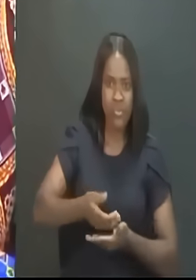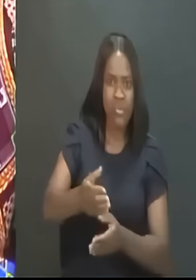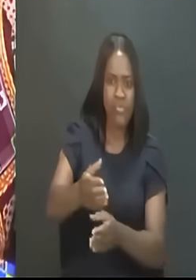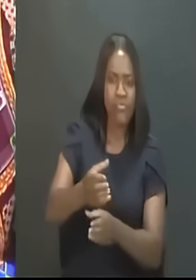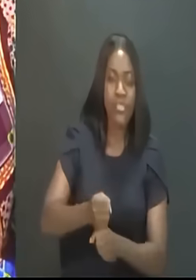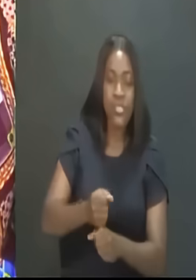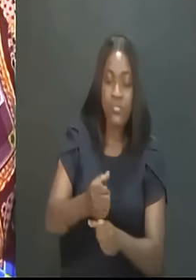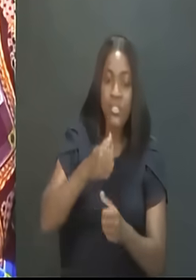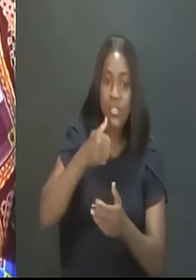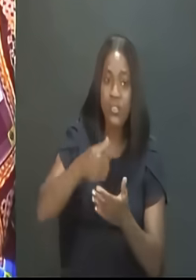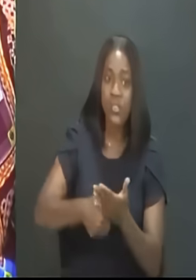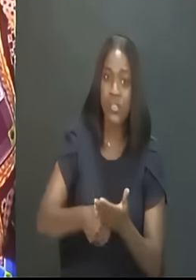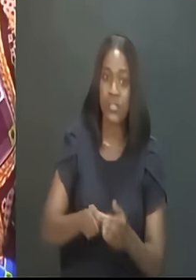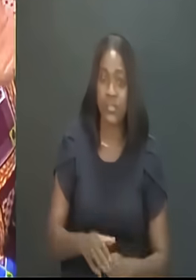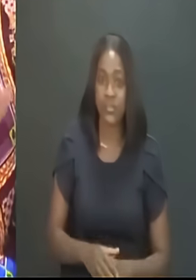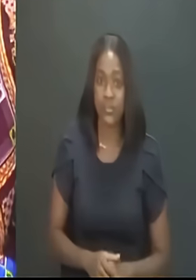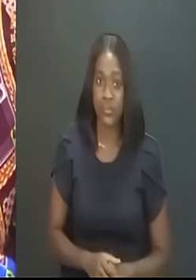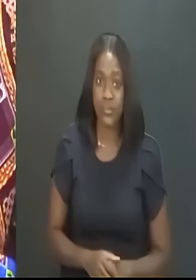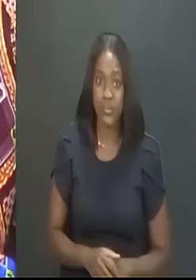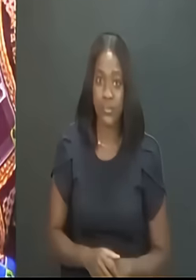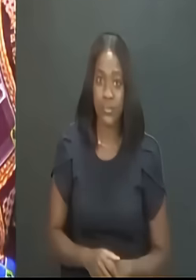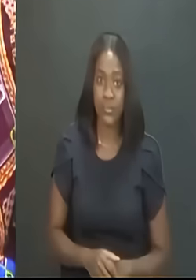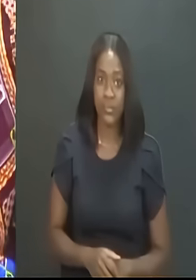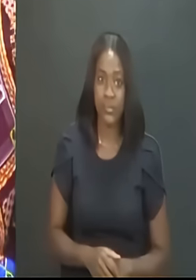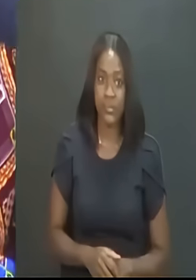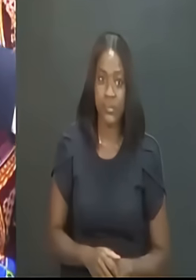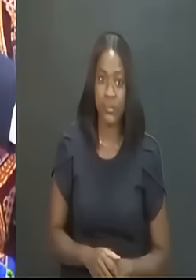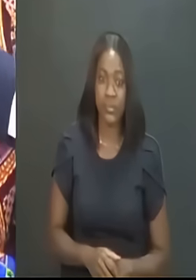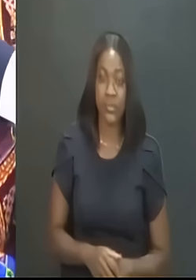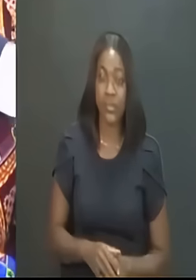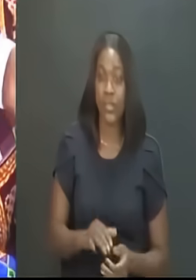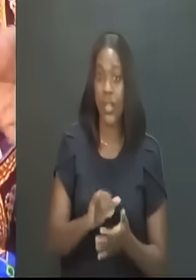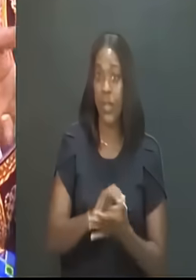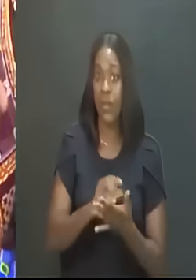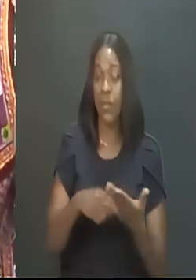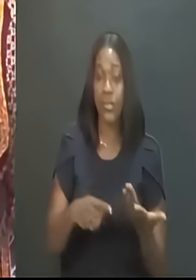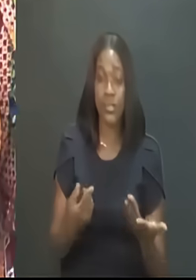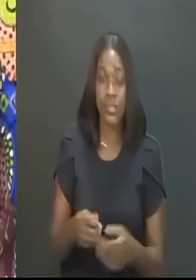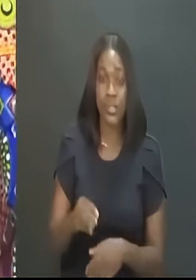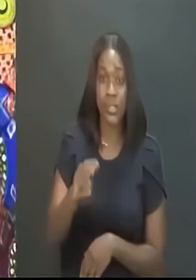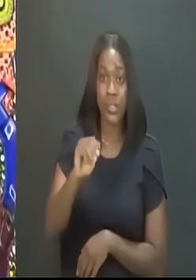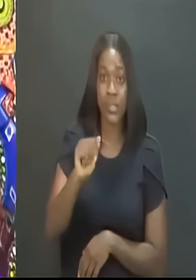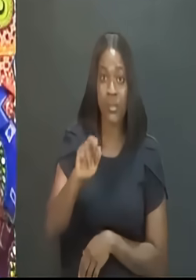directive, Maritime Authority, Ghana